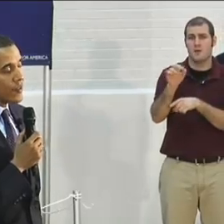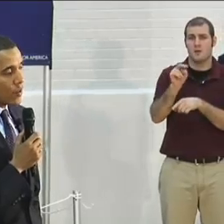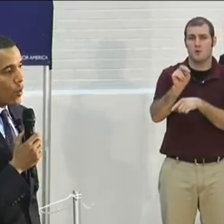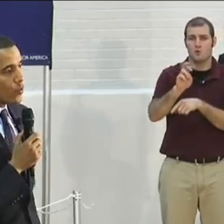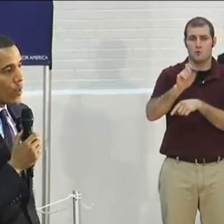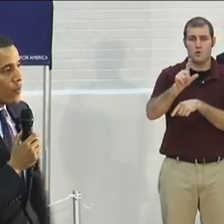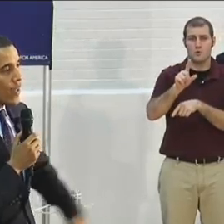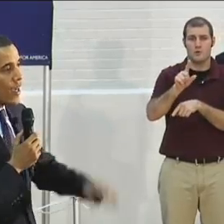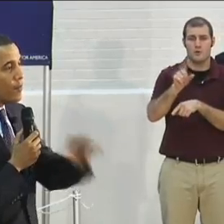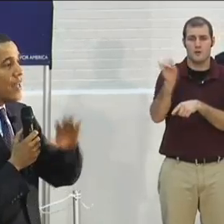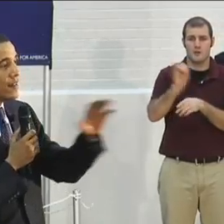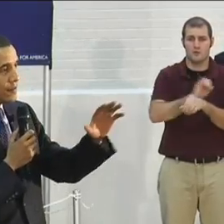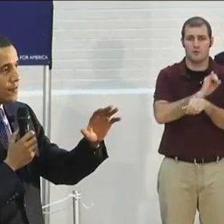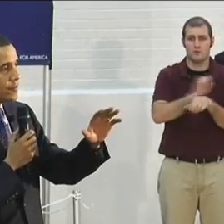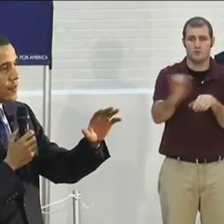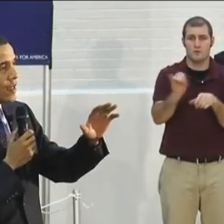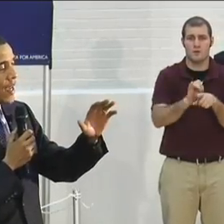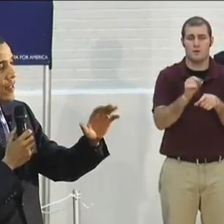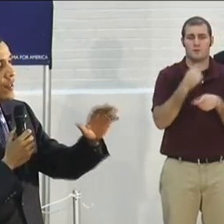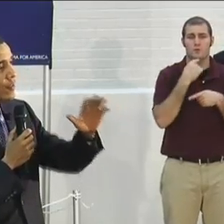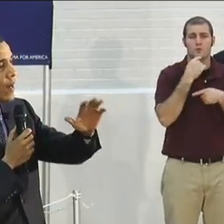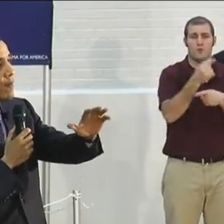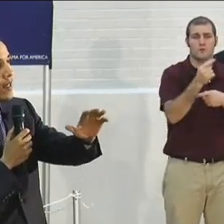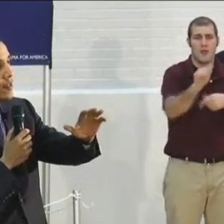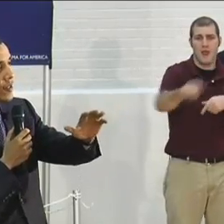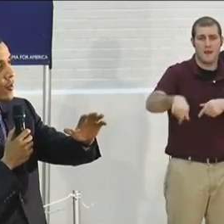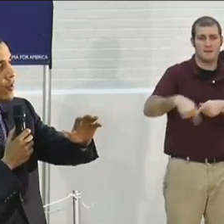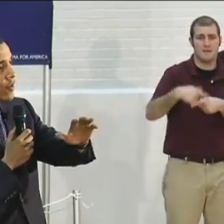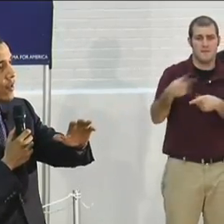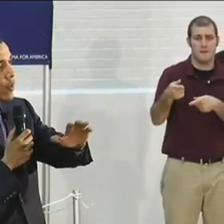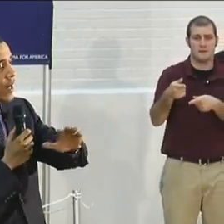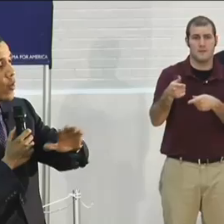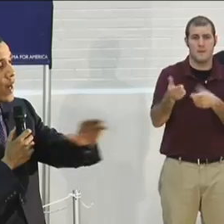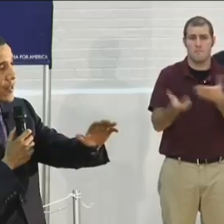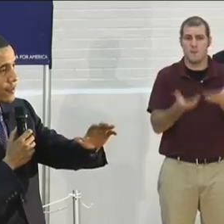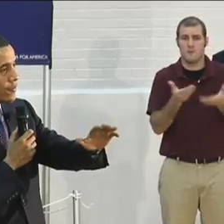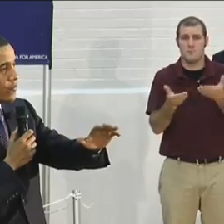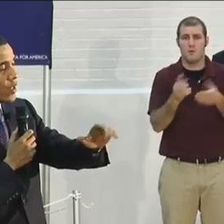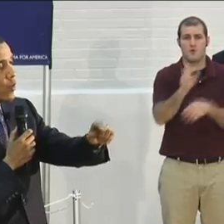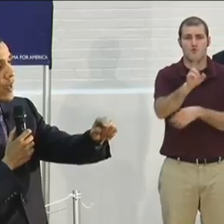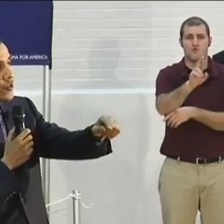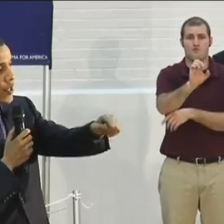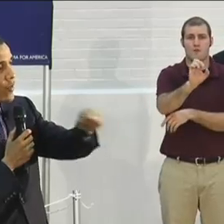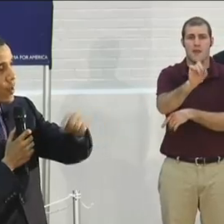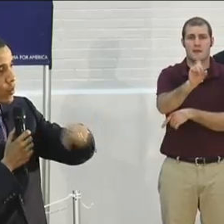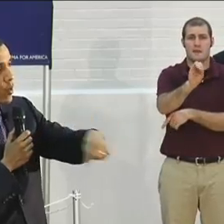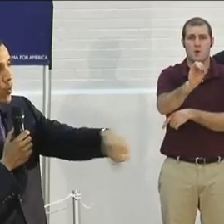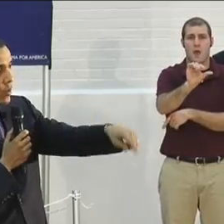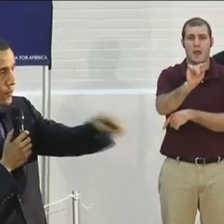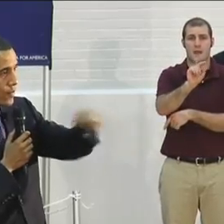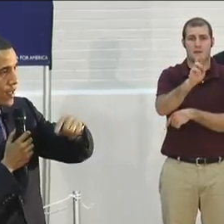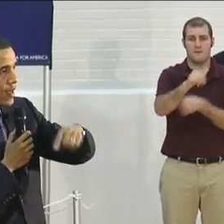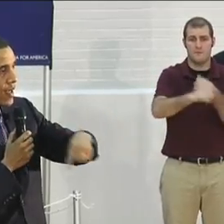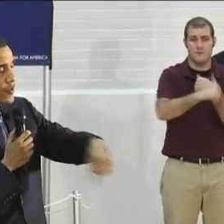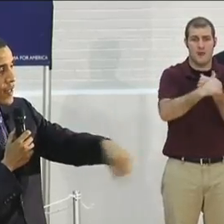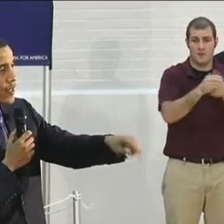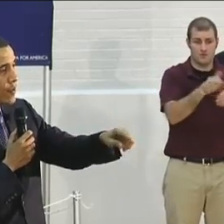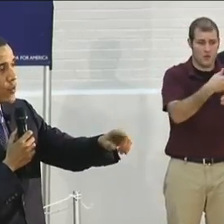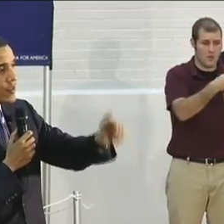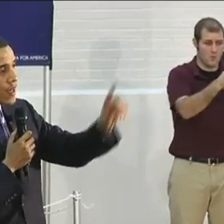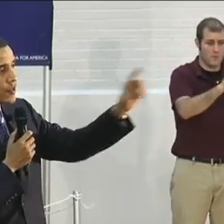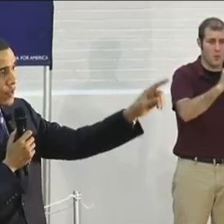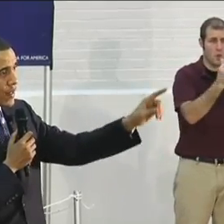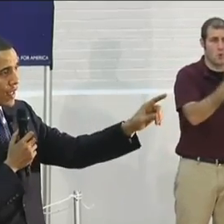has to disclose whenever they admit anything that might be considered radioactive and share that with local and